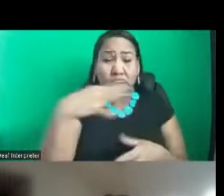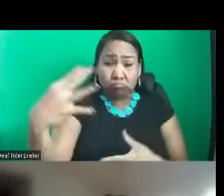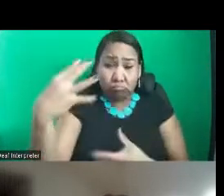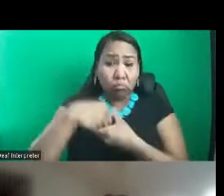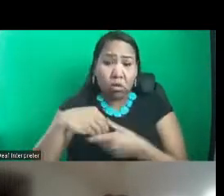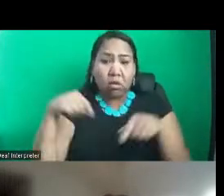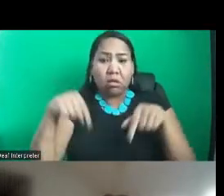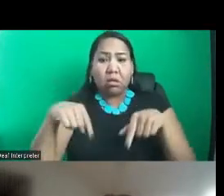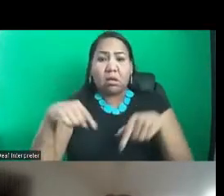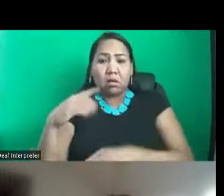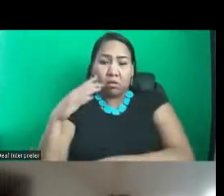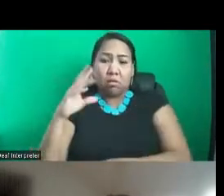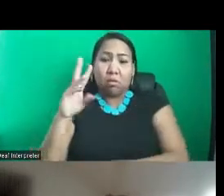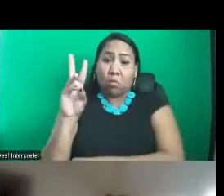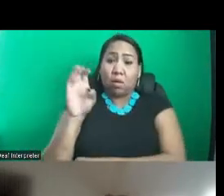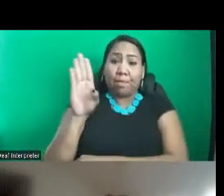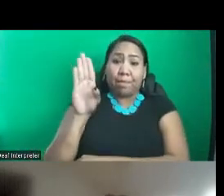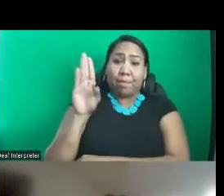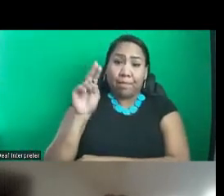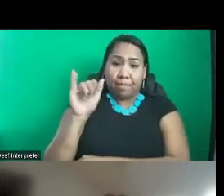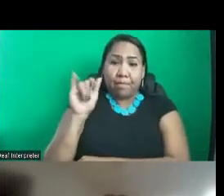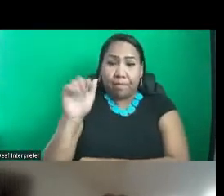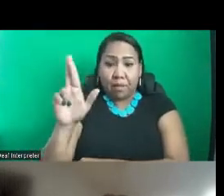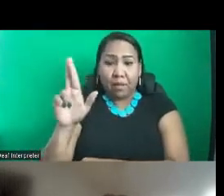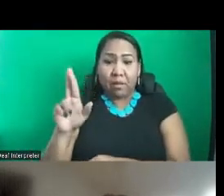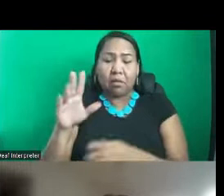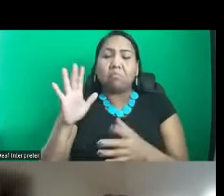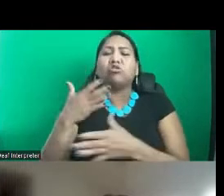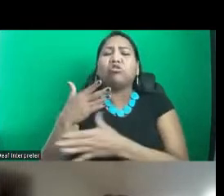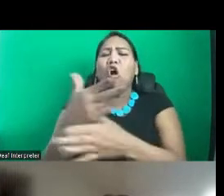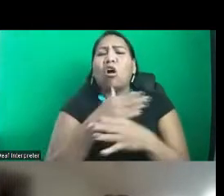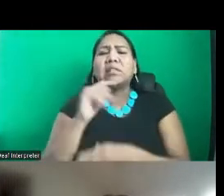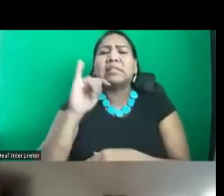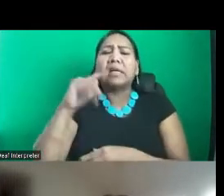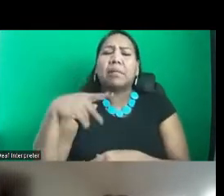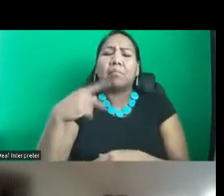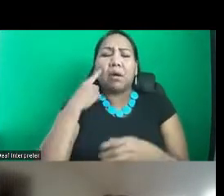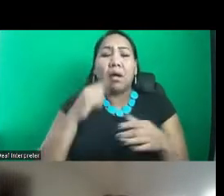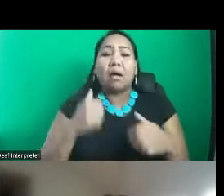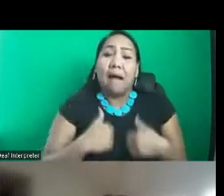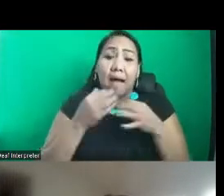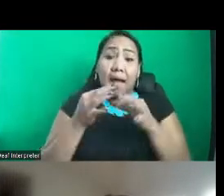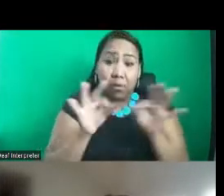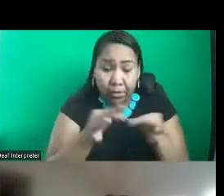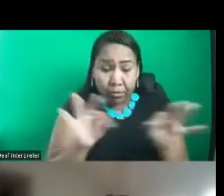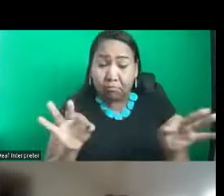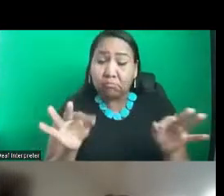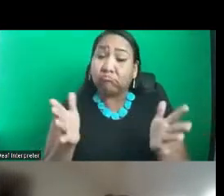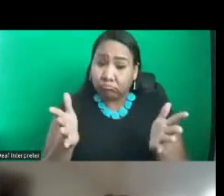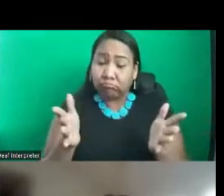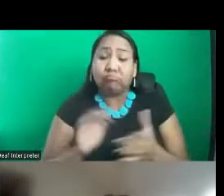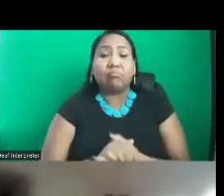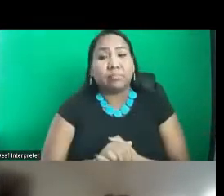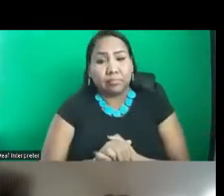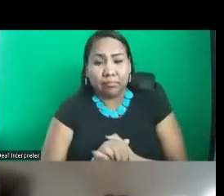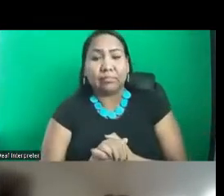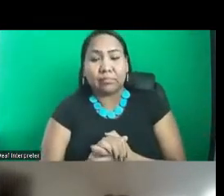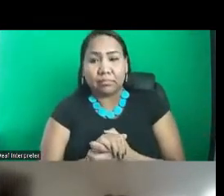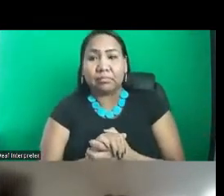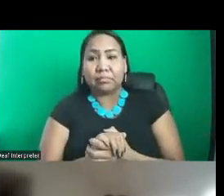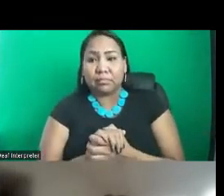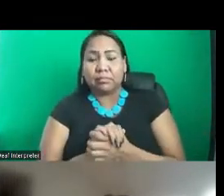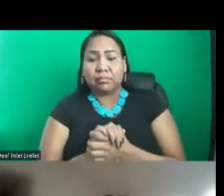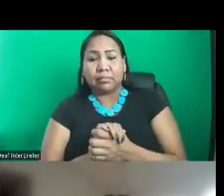these tips. We're live captioned, and the captions will appear below the slide deck. You also have the option to open the captioning